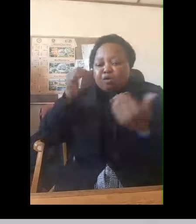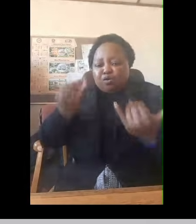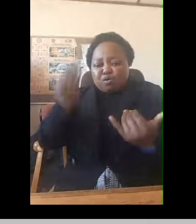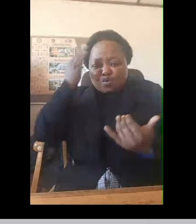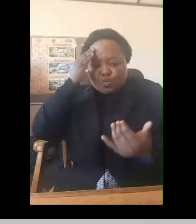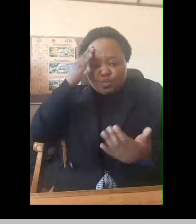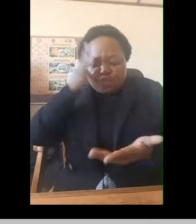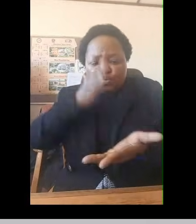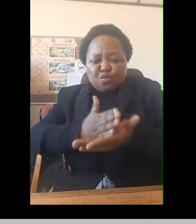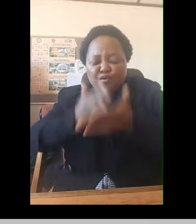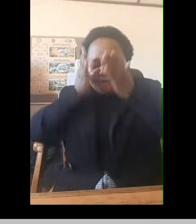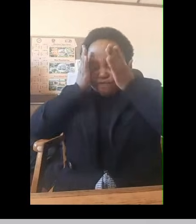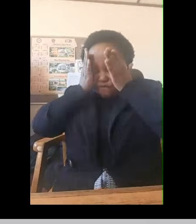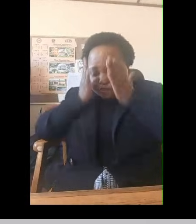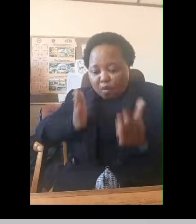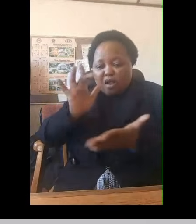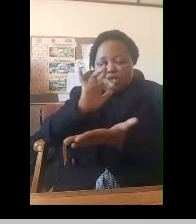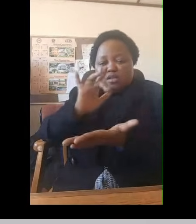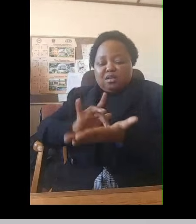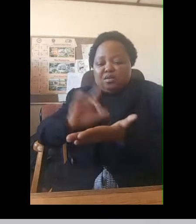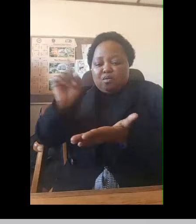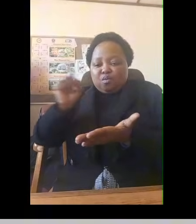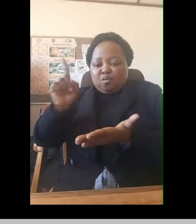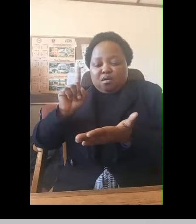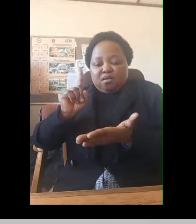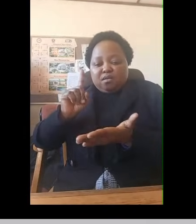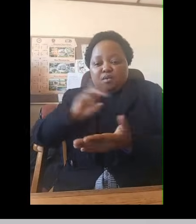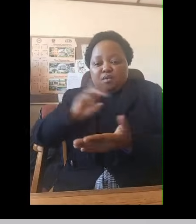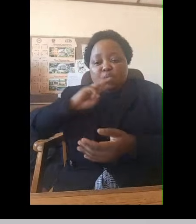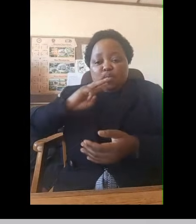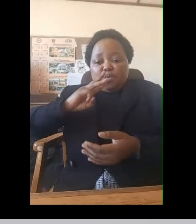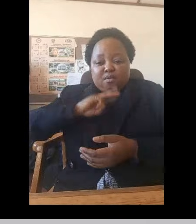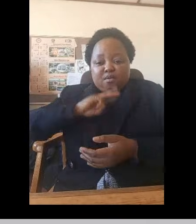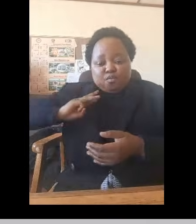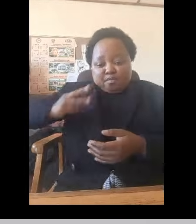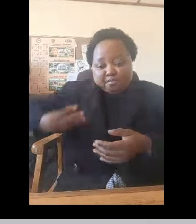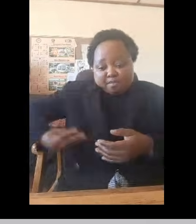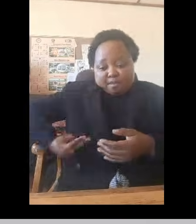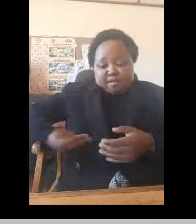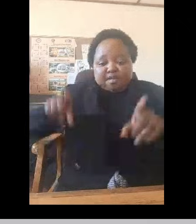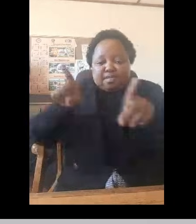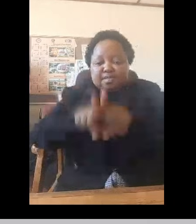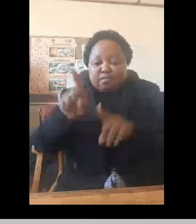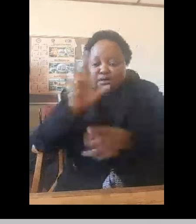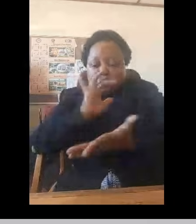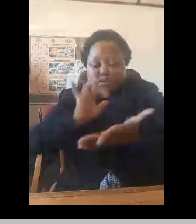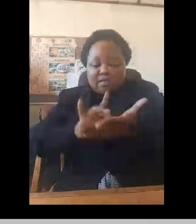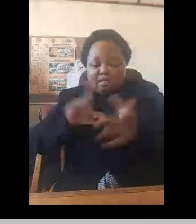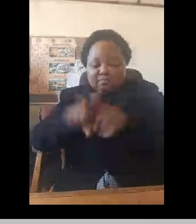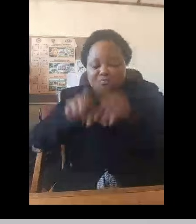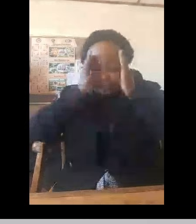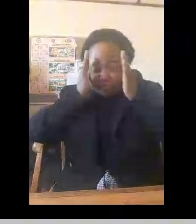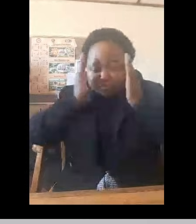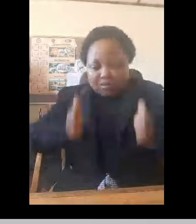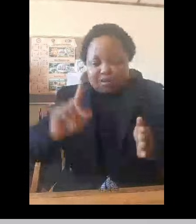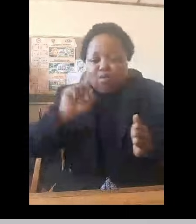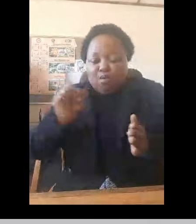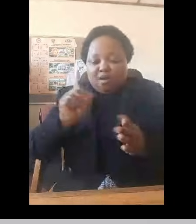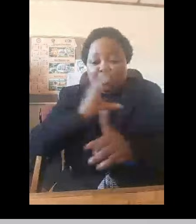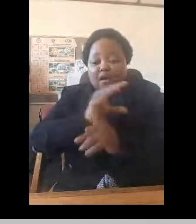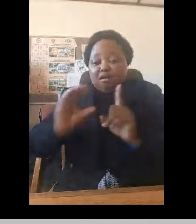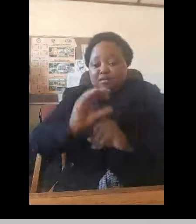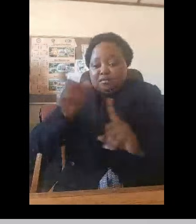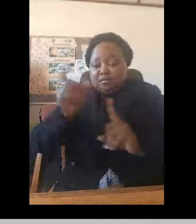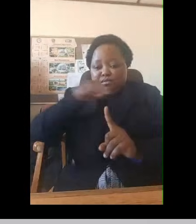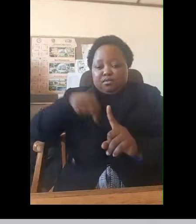centrality of the birth of our people, the centrality and the fiber of our culture, we are